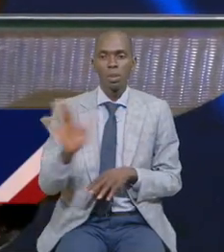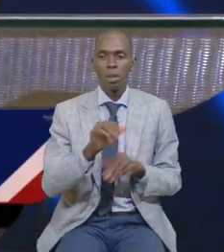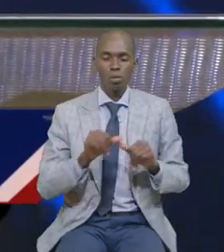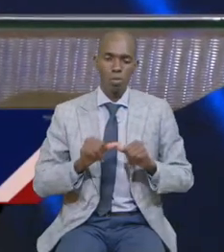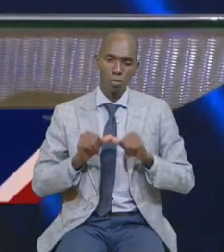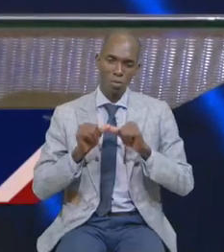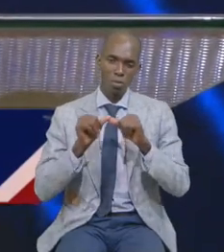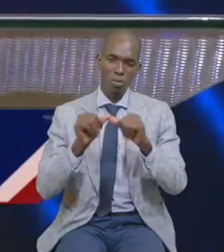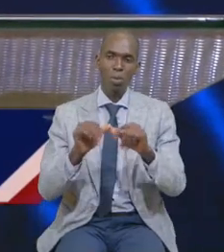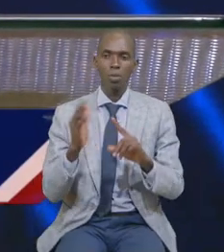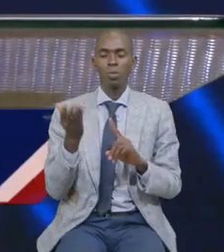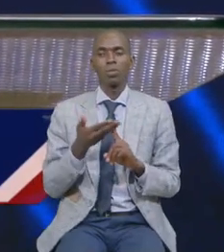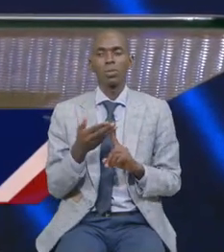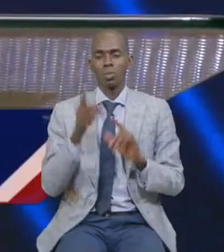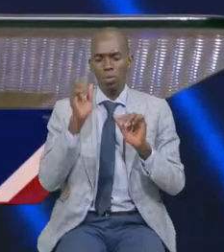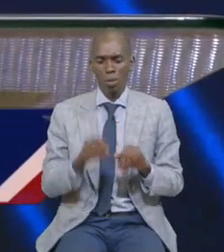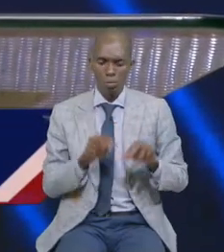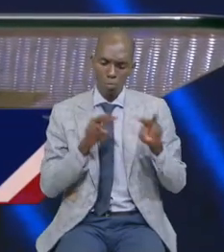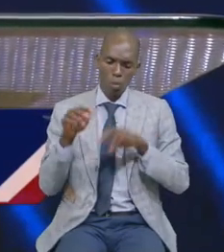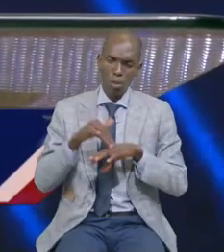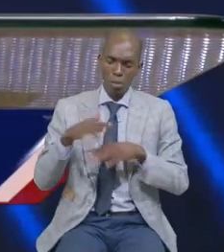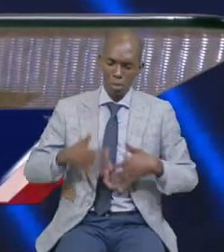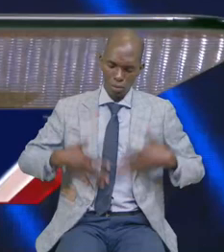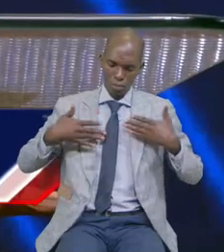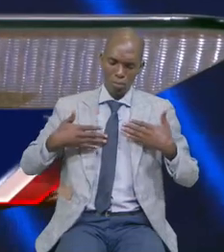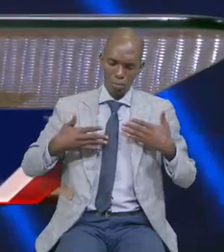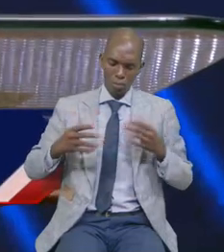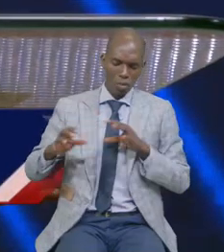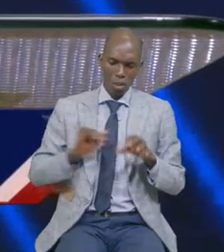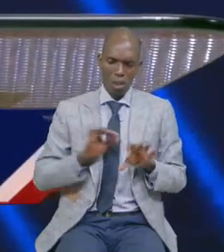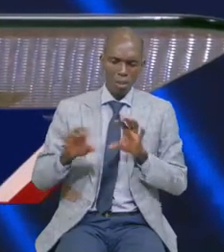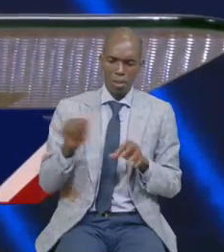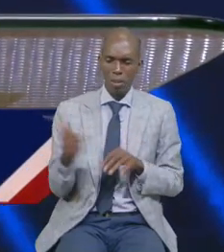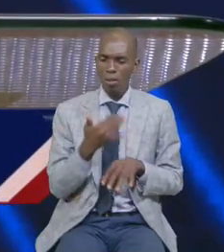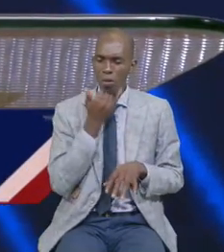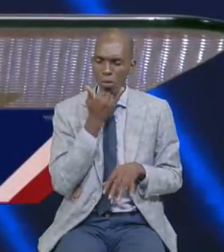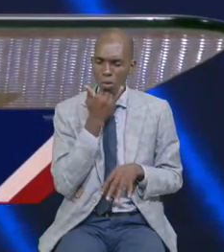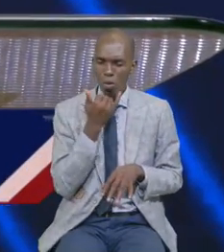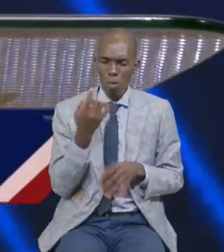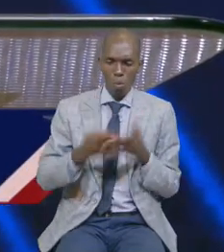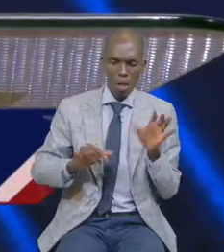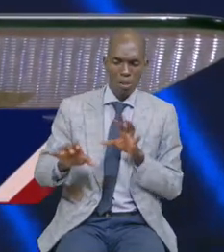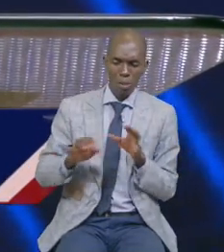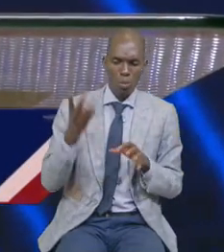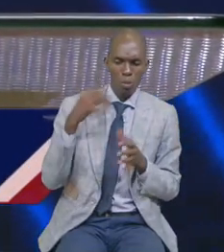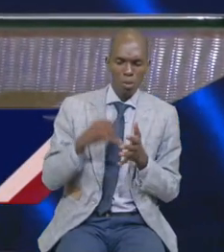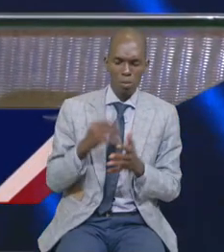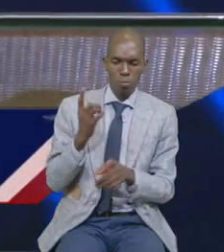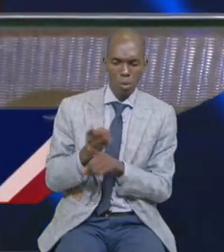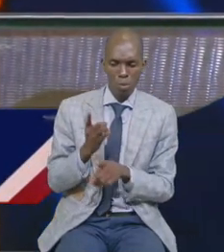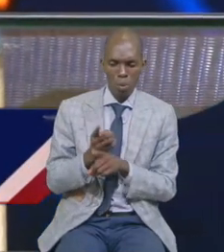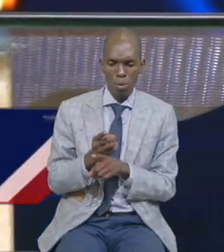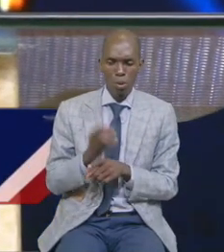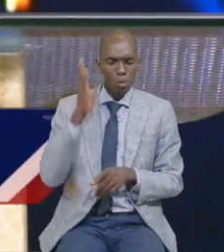conviction did I go wrong was that's all right should I have worshiped Idol